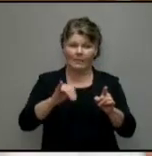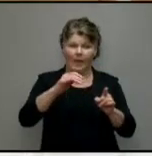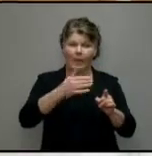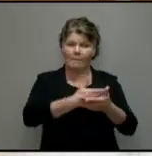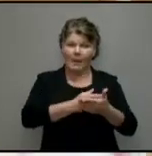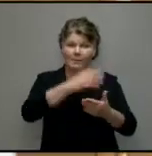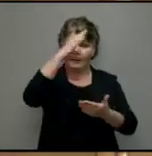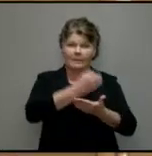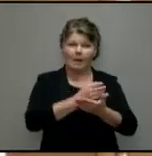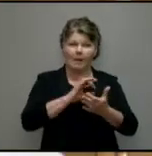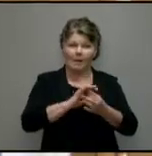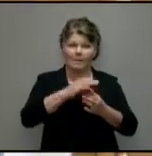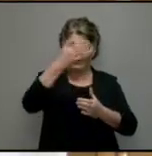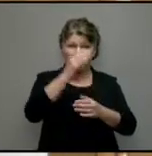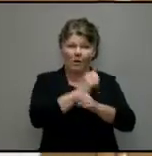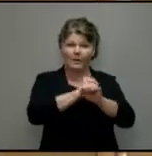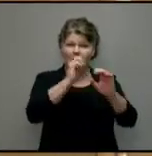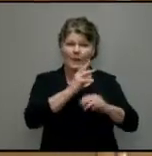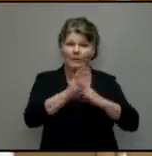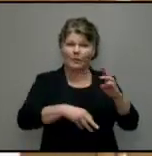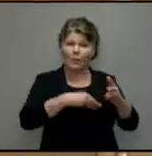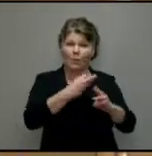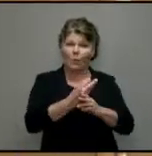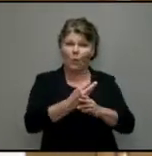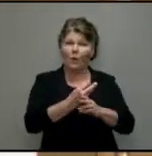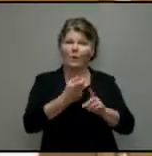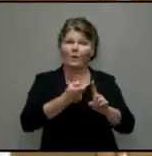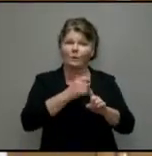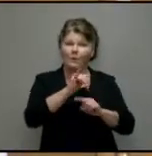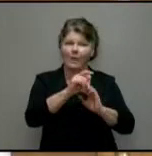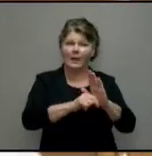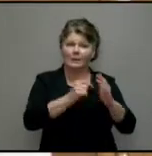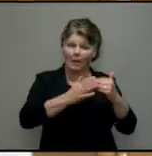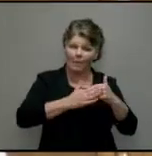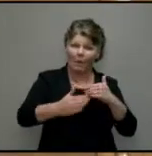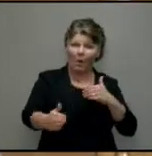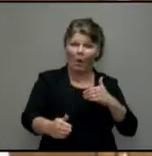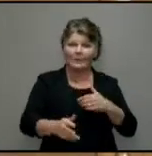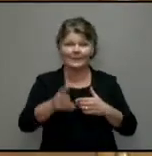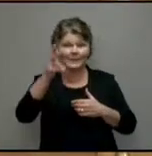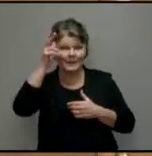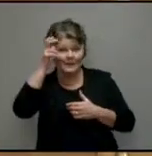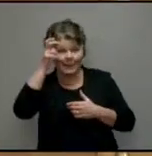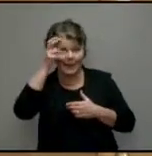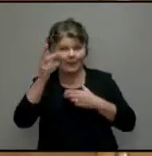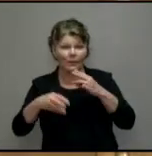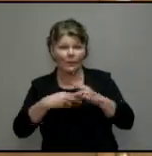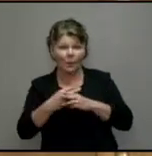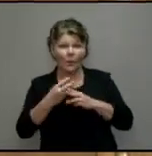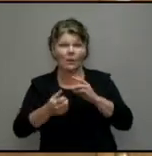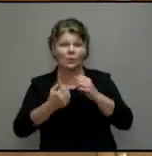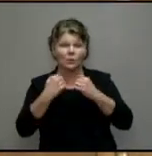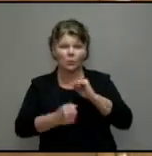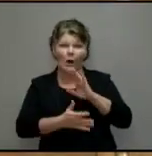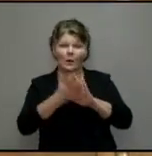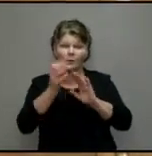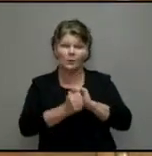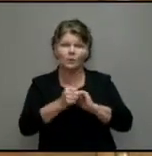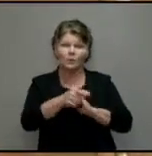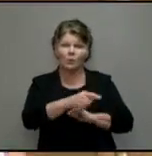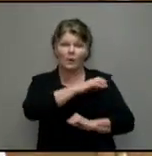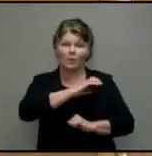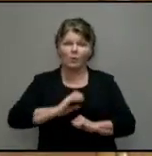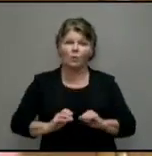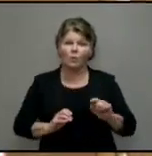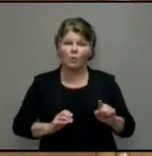the Savior of the world. And from his incarnation forward, Satan and the world tried to get rid of the Messiah.